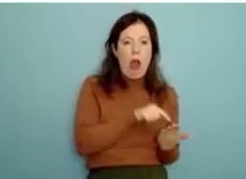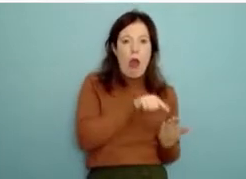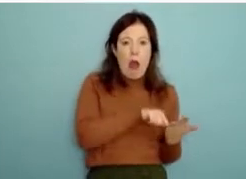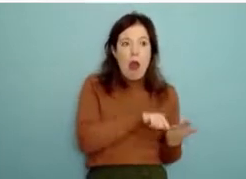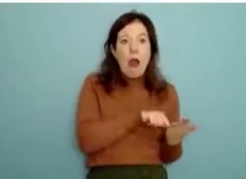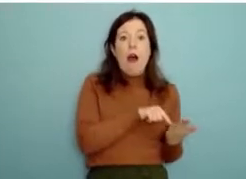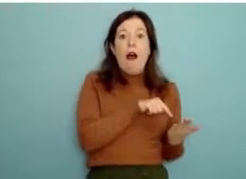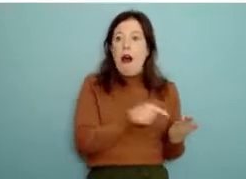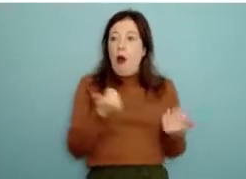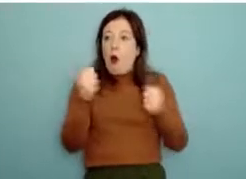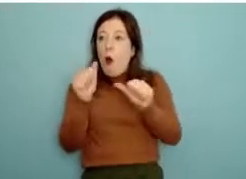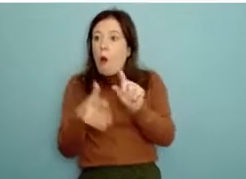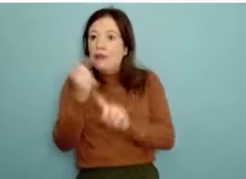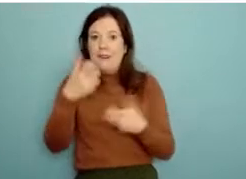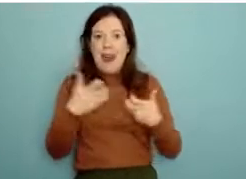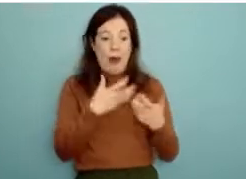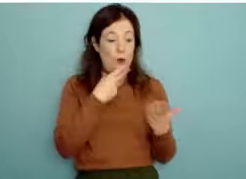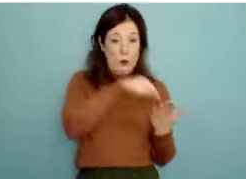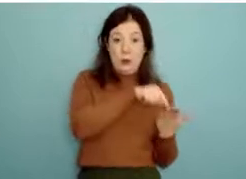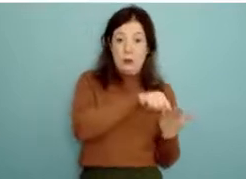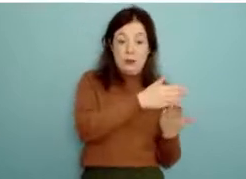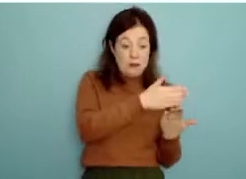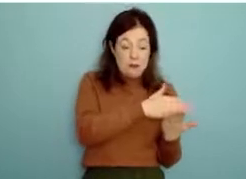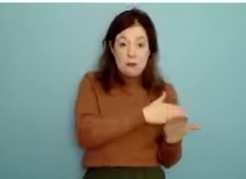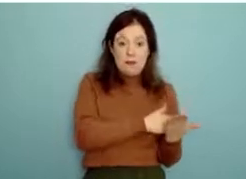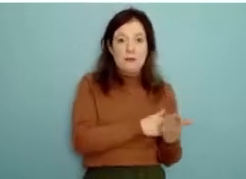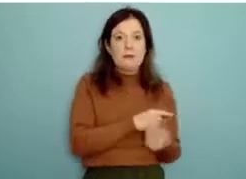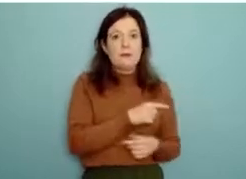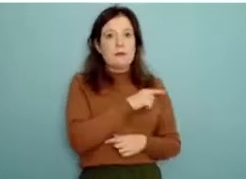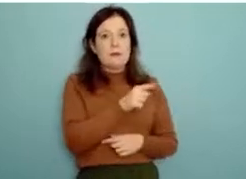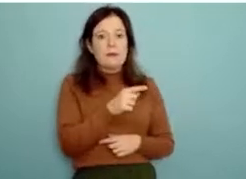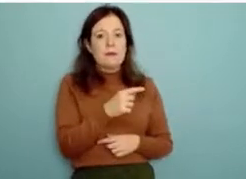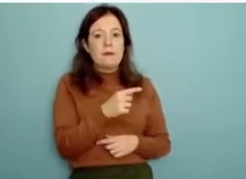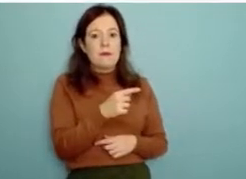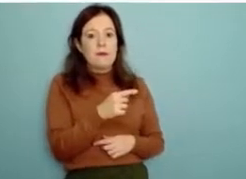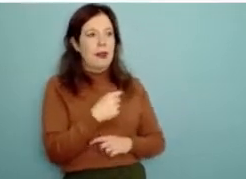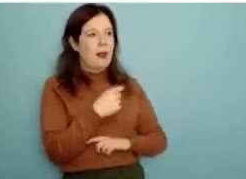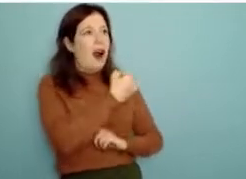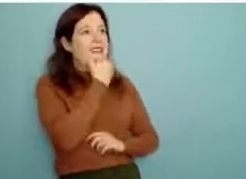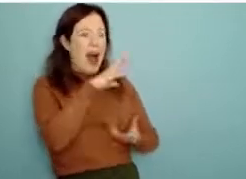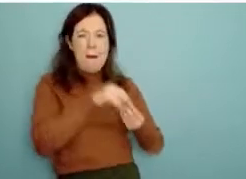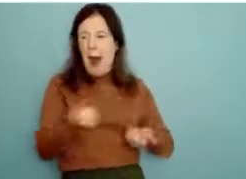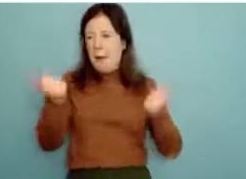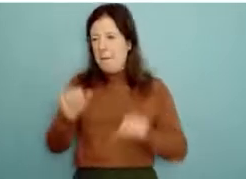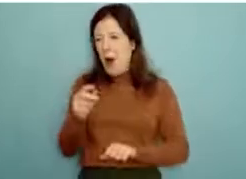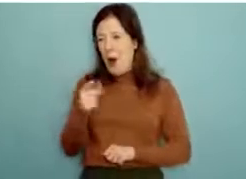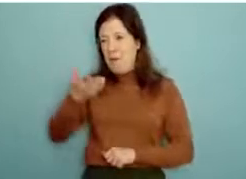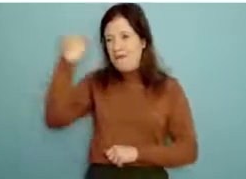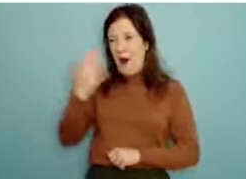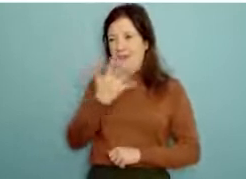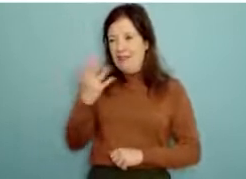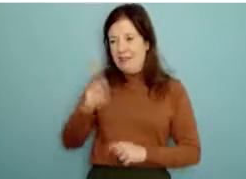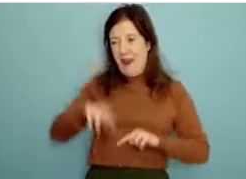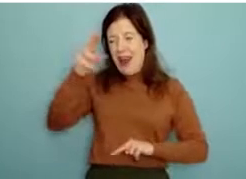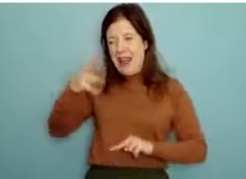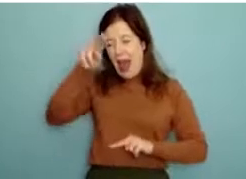goals. So please don't congratulate me on being a 25 when I started as a 55, any more